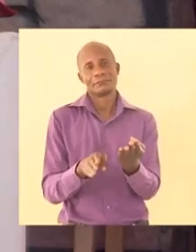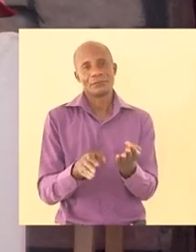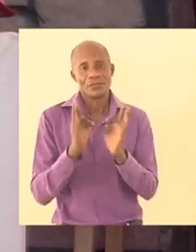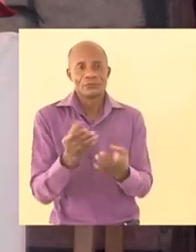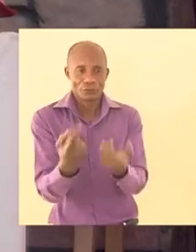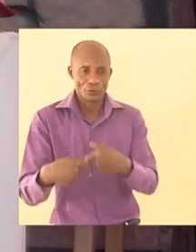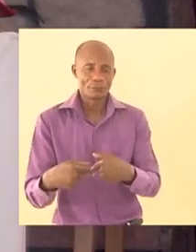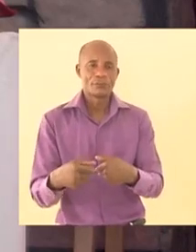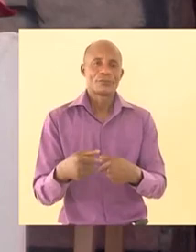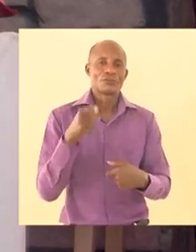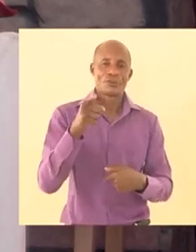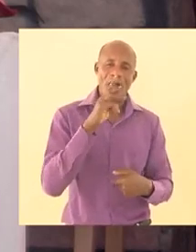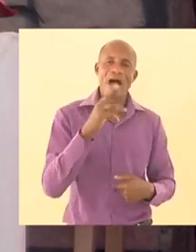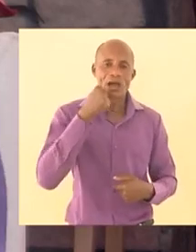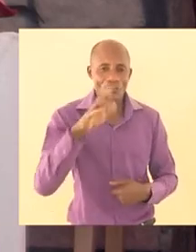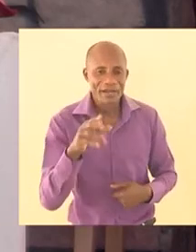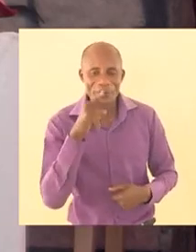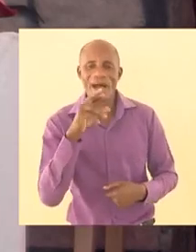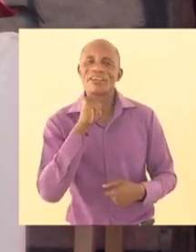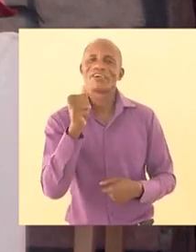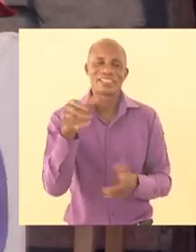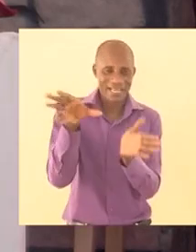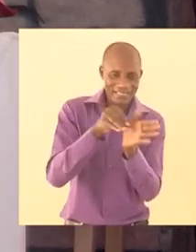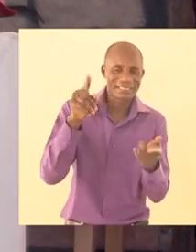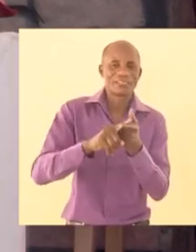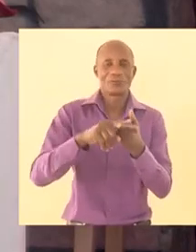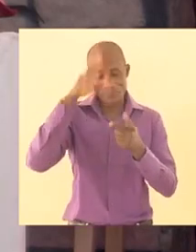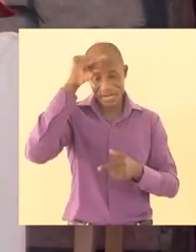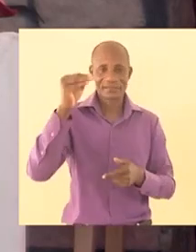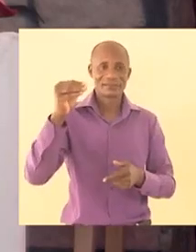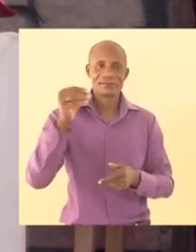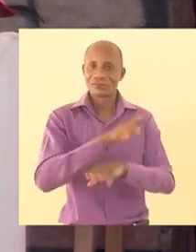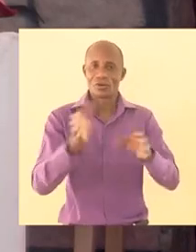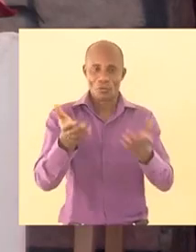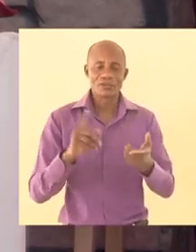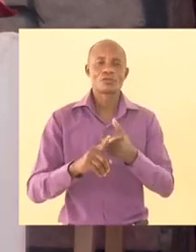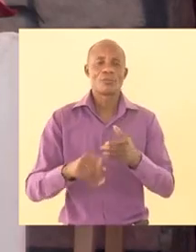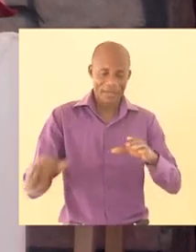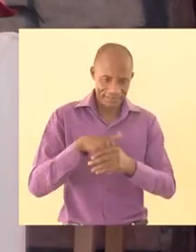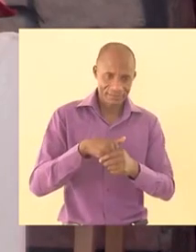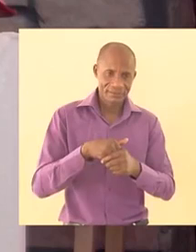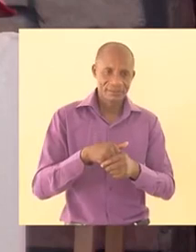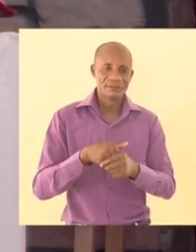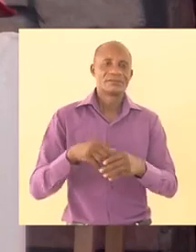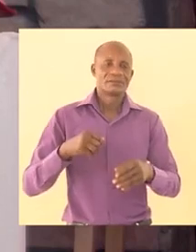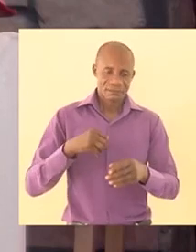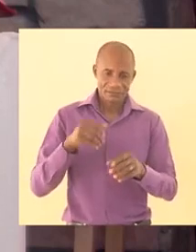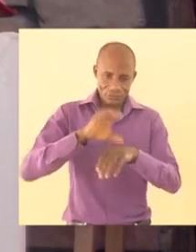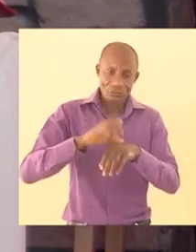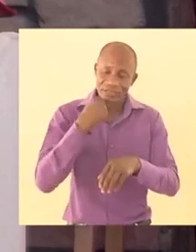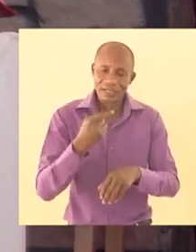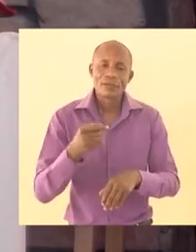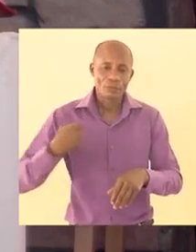If you come and you say you are a woman, you are not attracted to any man, so you don't want to marry because you are not attracted to any man, the church says, oh, sorry, we shall support you with